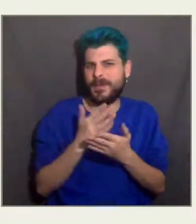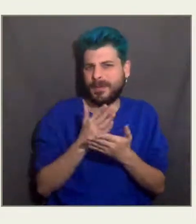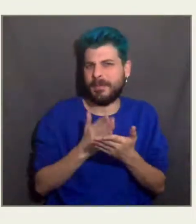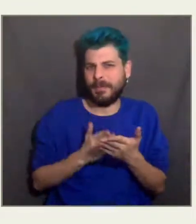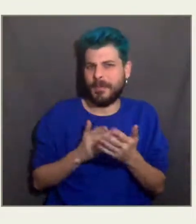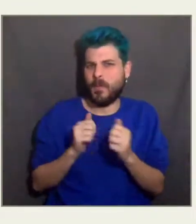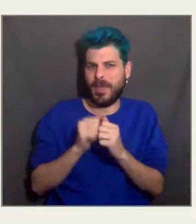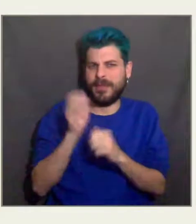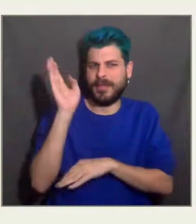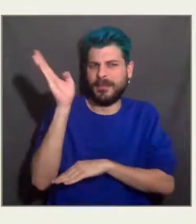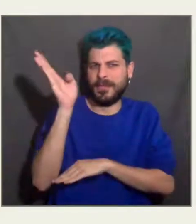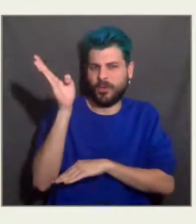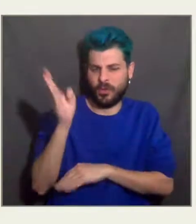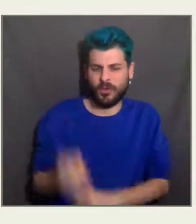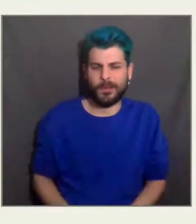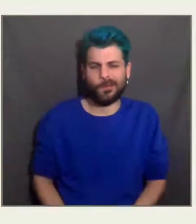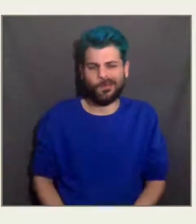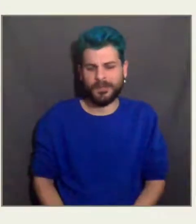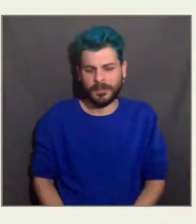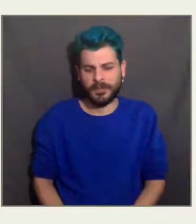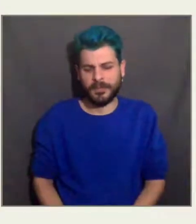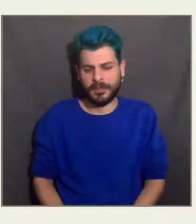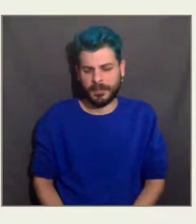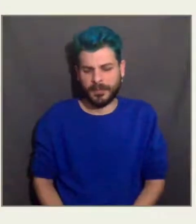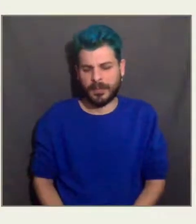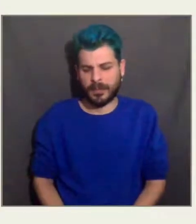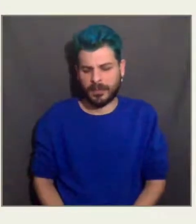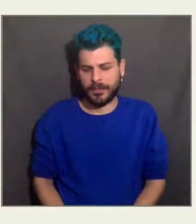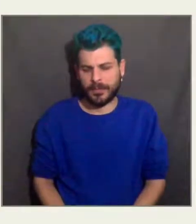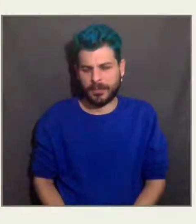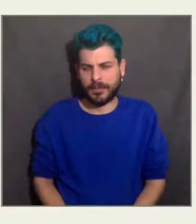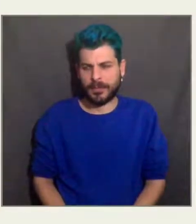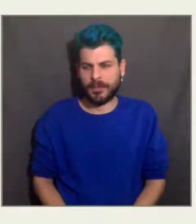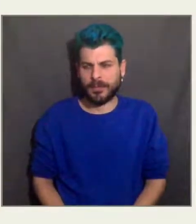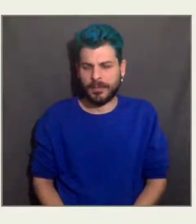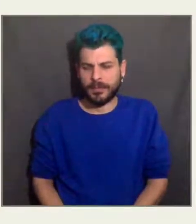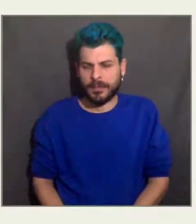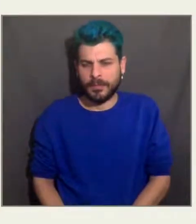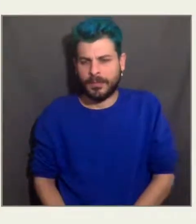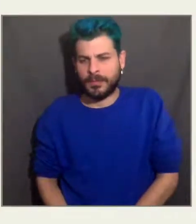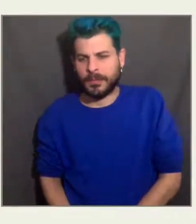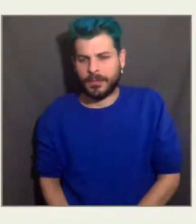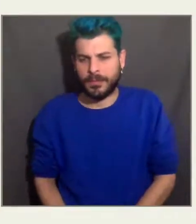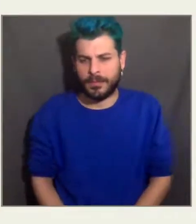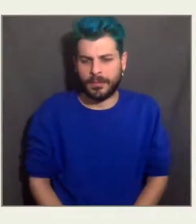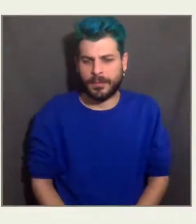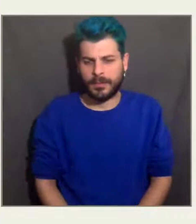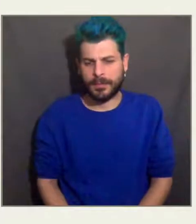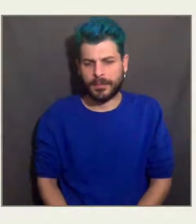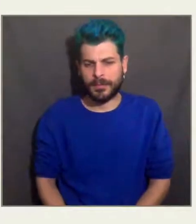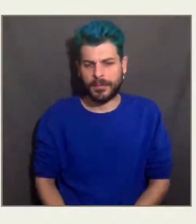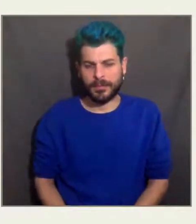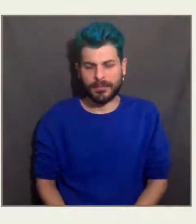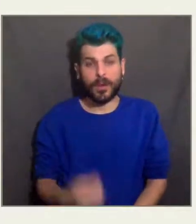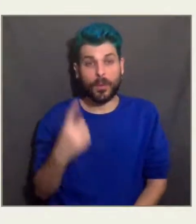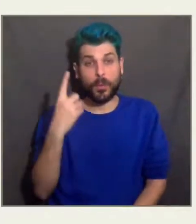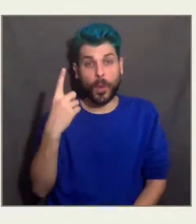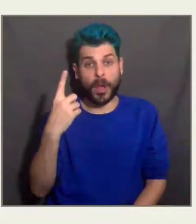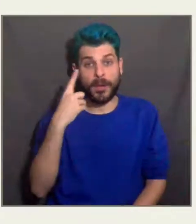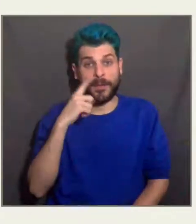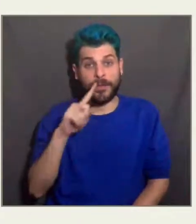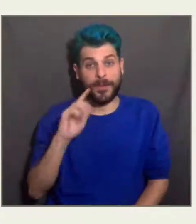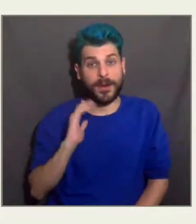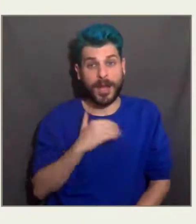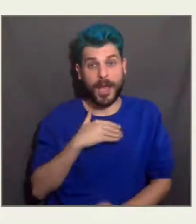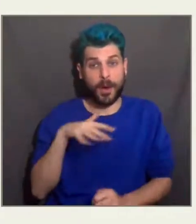the larger things that our region needs to come to terms with right now in order to get folks off the streets and into